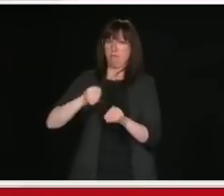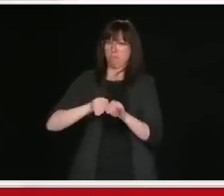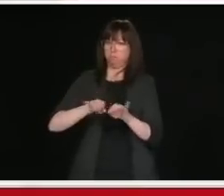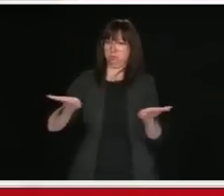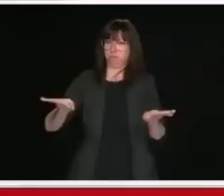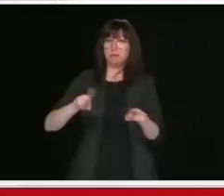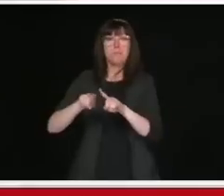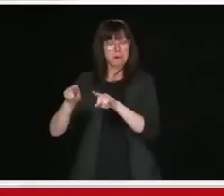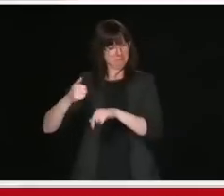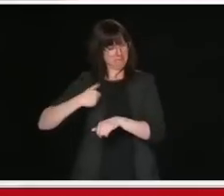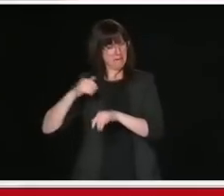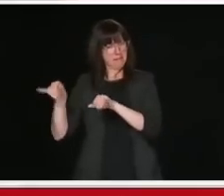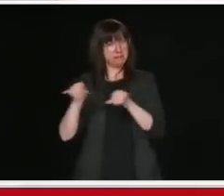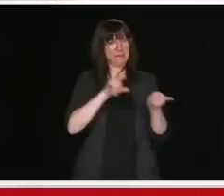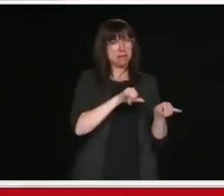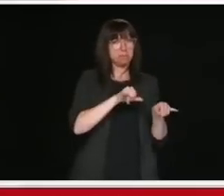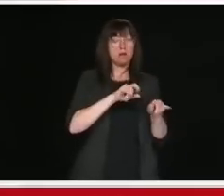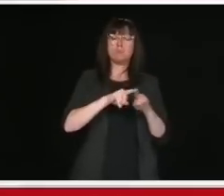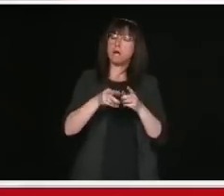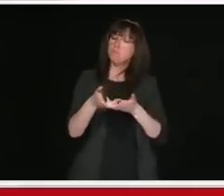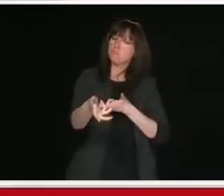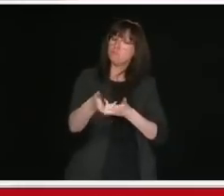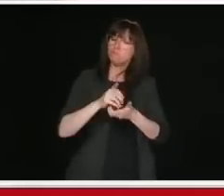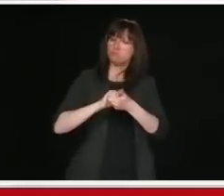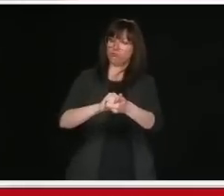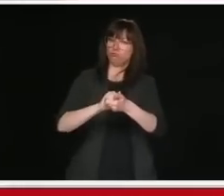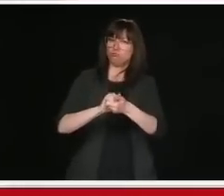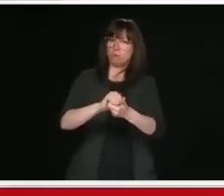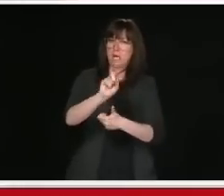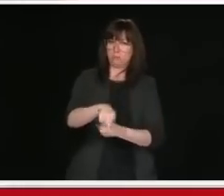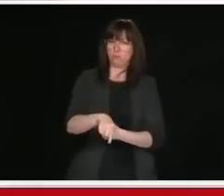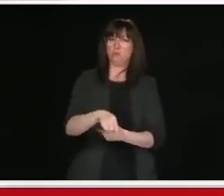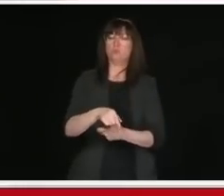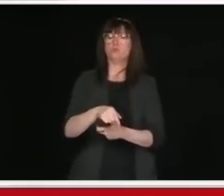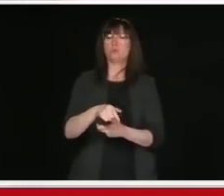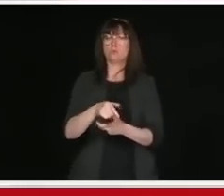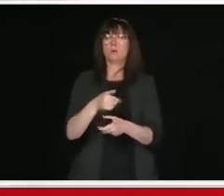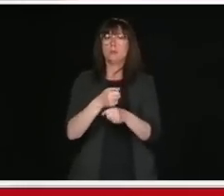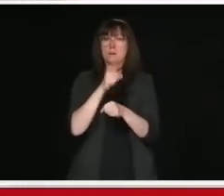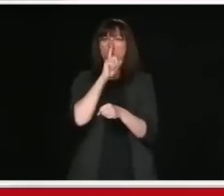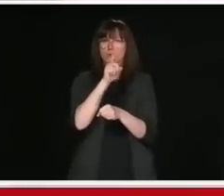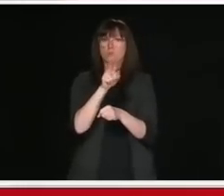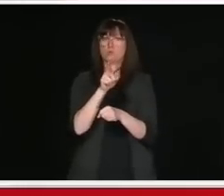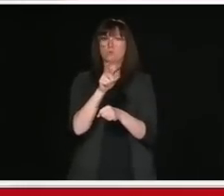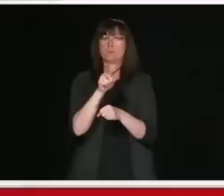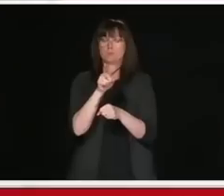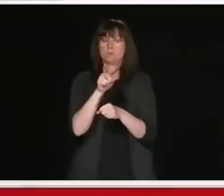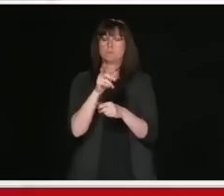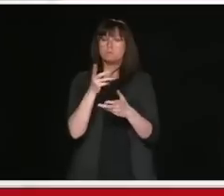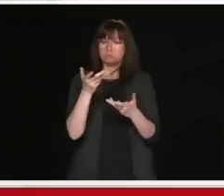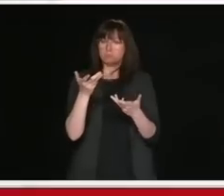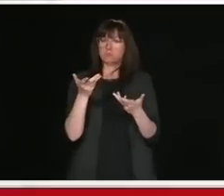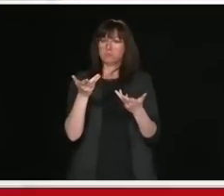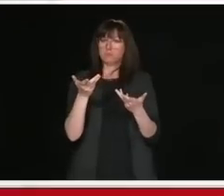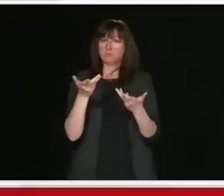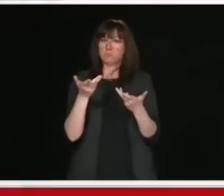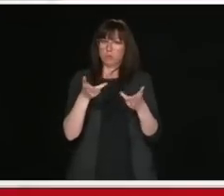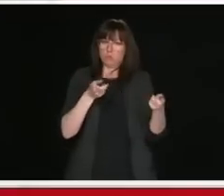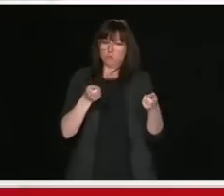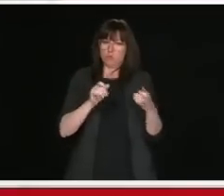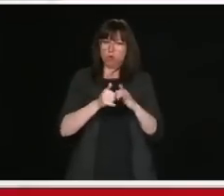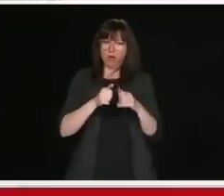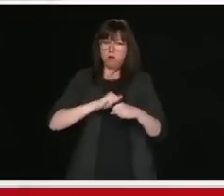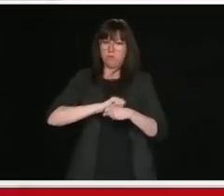together. We will work together to make sure to control the expansion or the propagation of